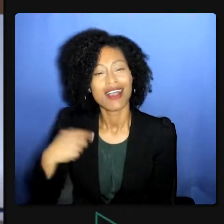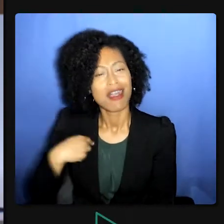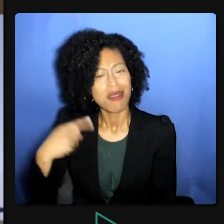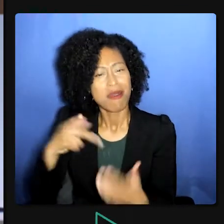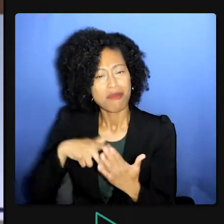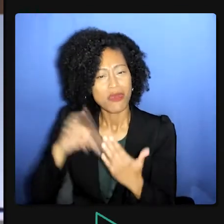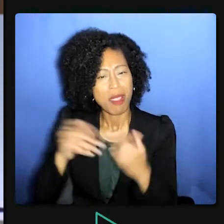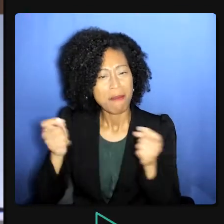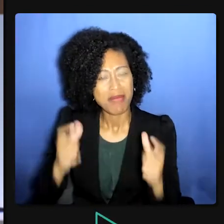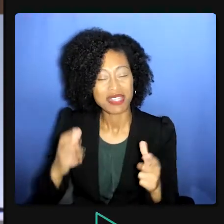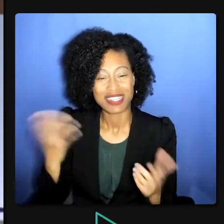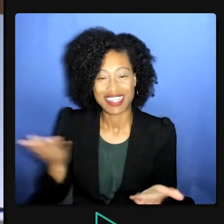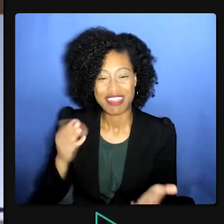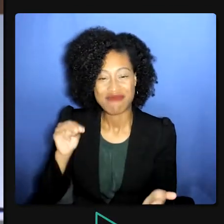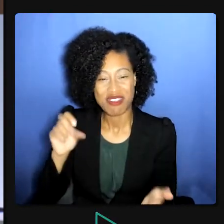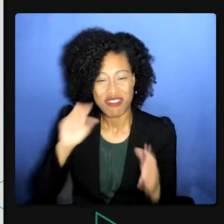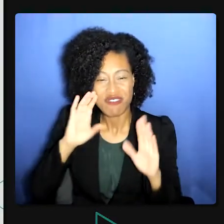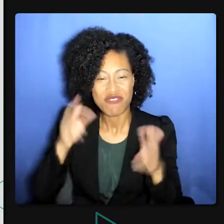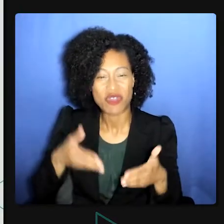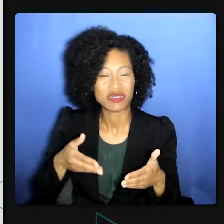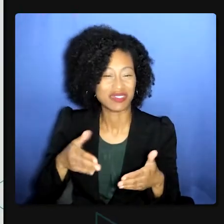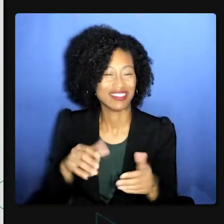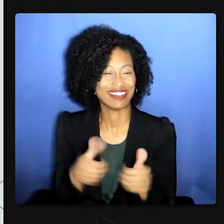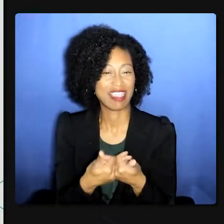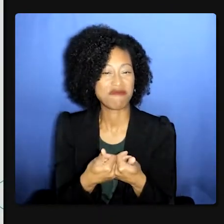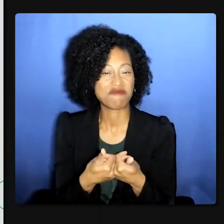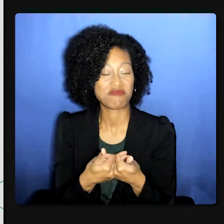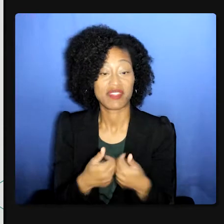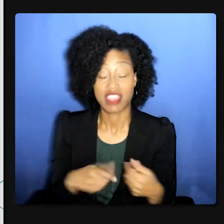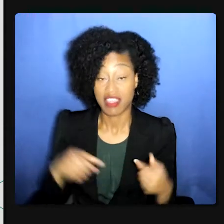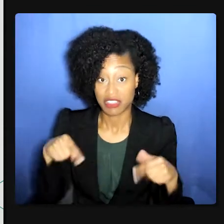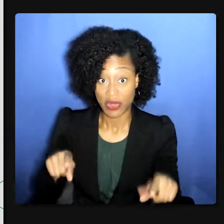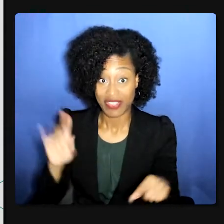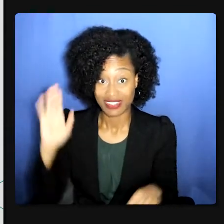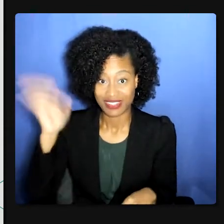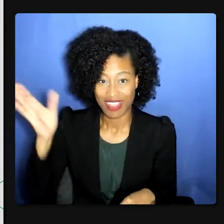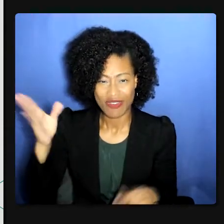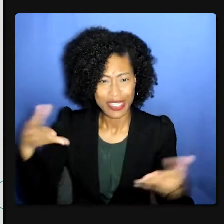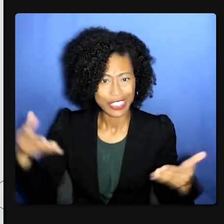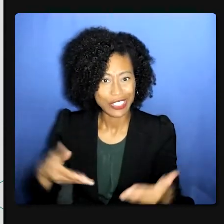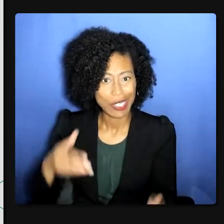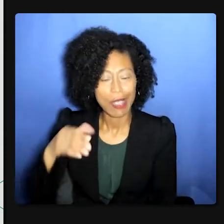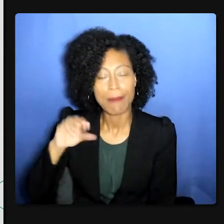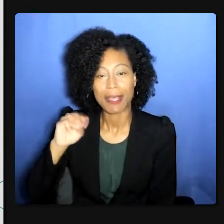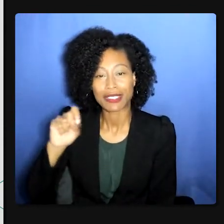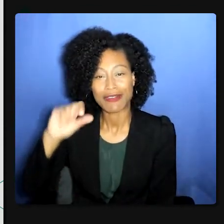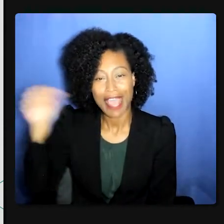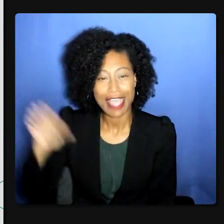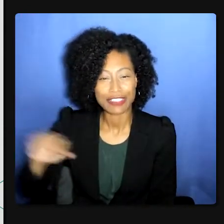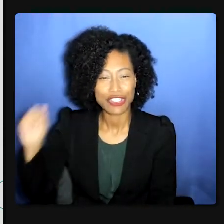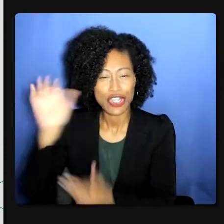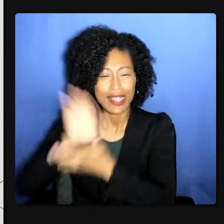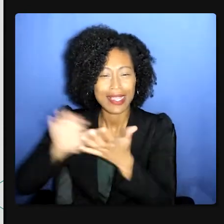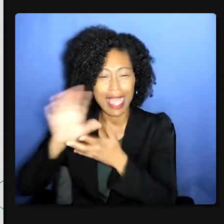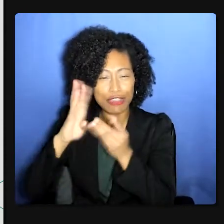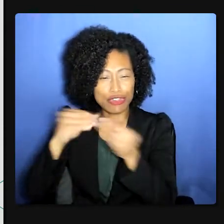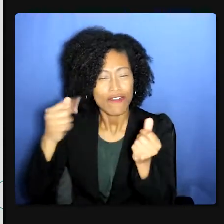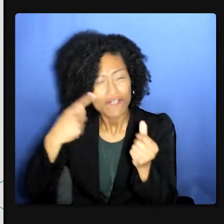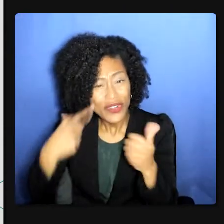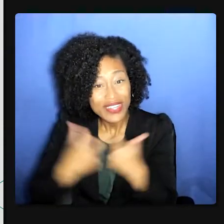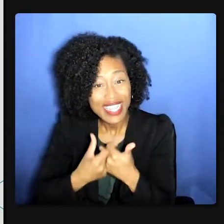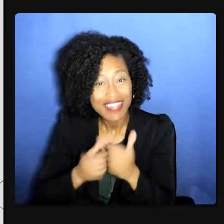at Microsoft focused on gaming. In this talk, I'd like to introduce you to Microsoft Azure's cloud solution for game